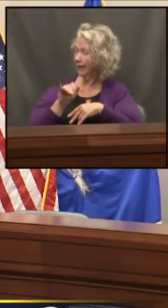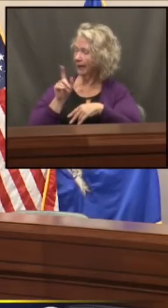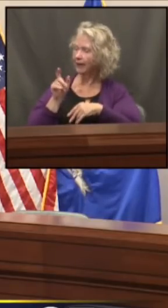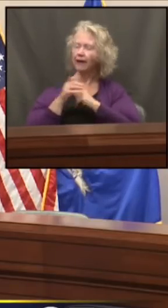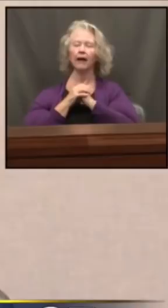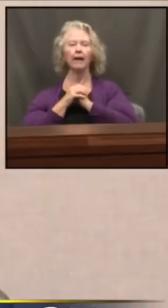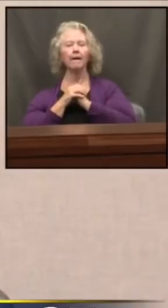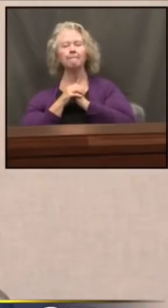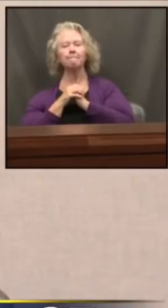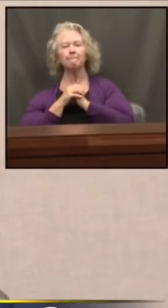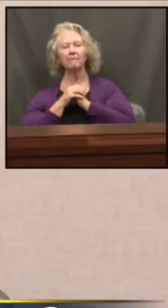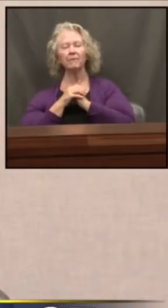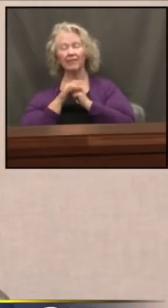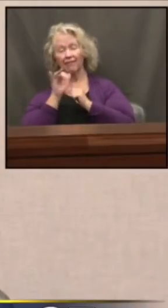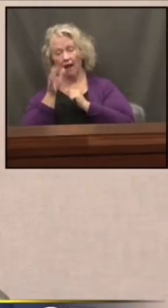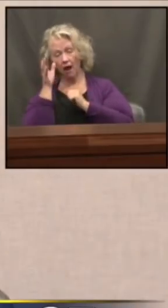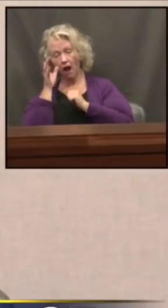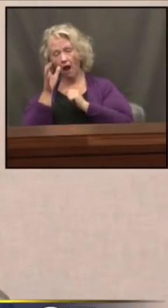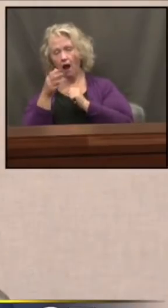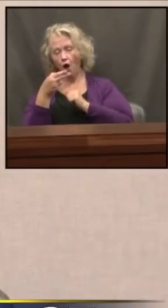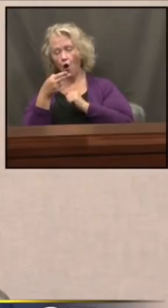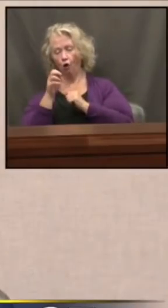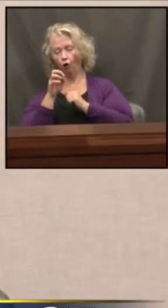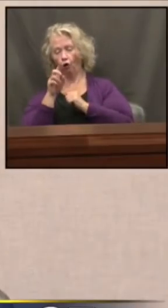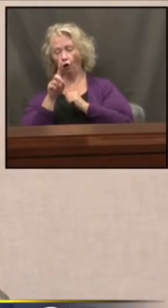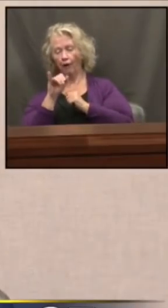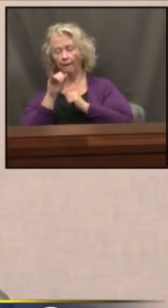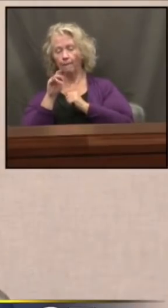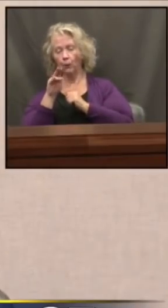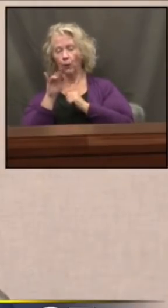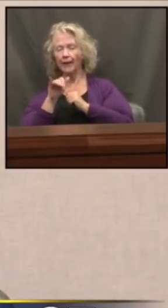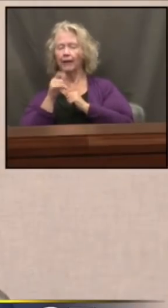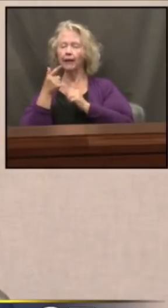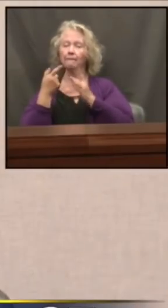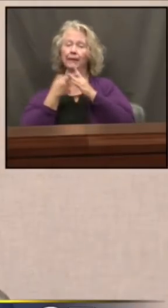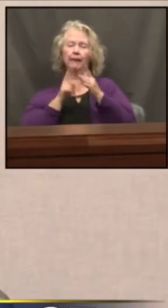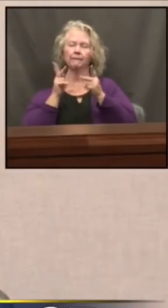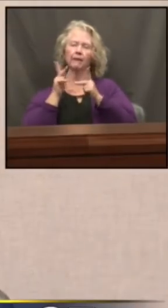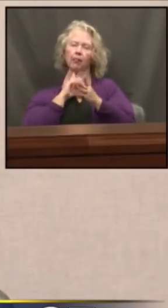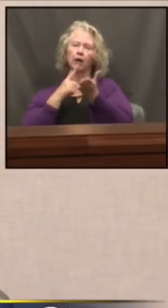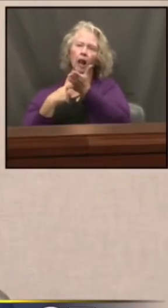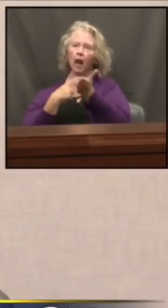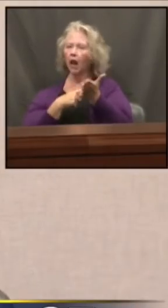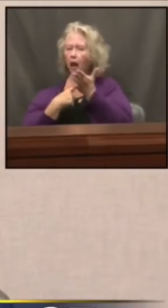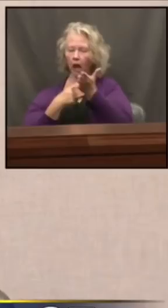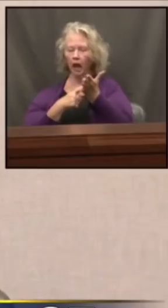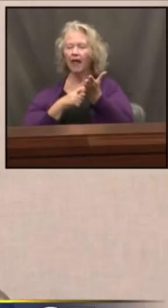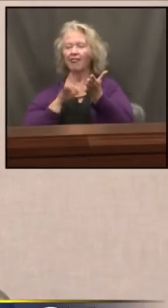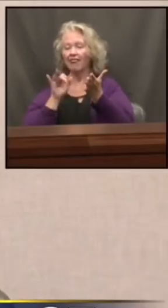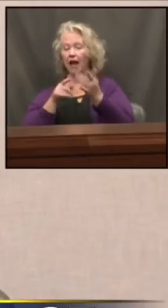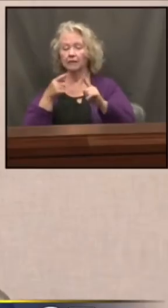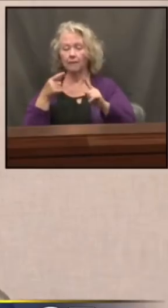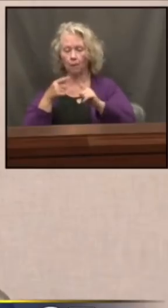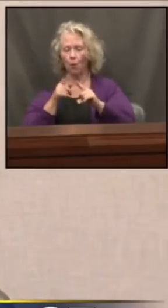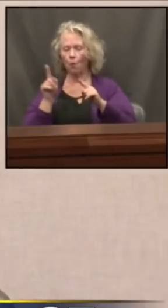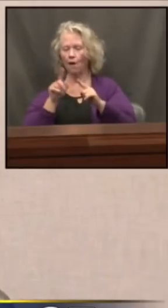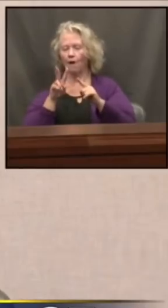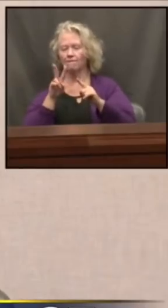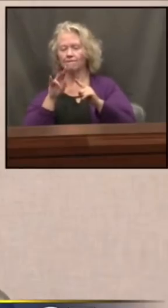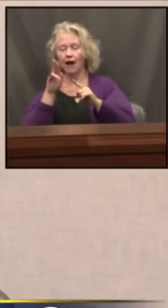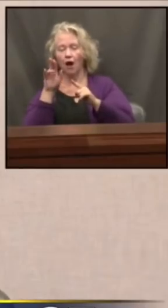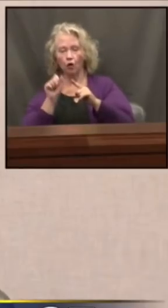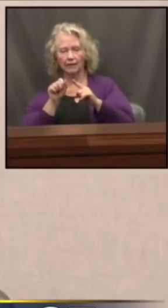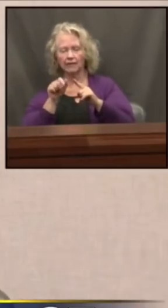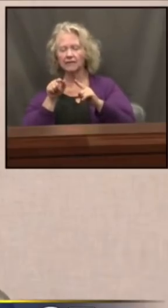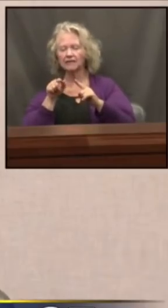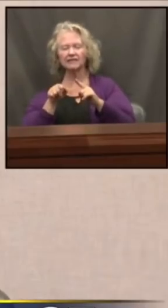I think the concept of herd immunity is something we heard a lot about in the beginning as the point at which the virus would not have